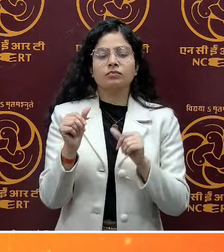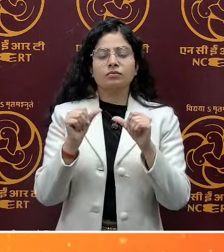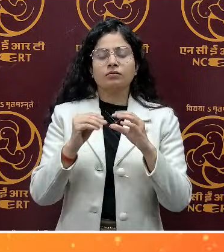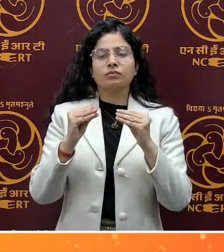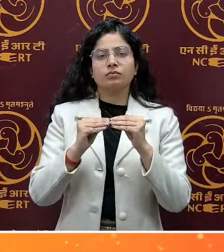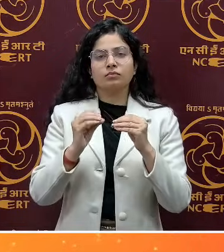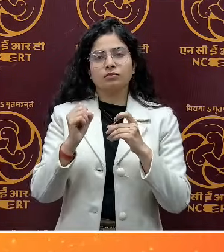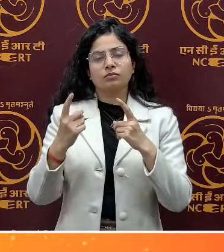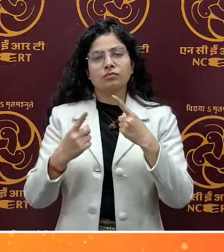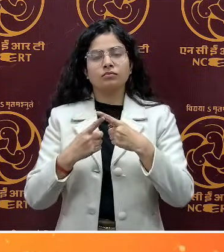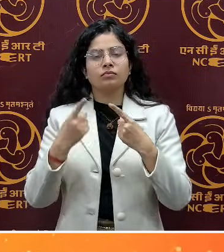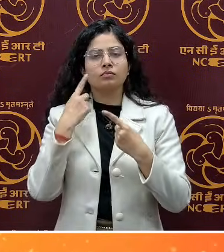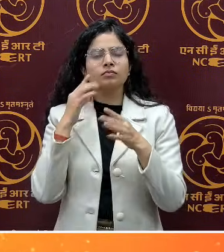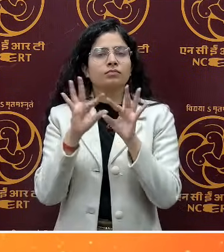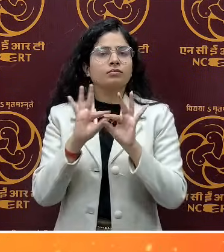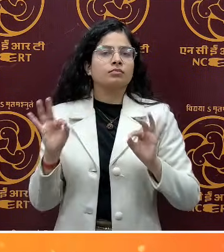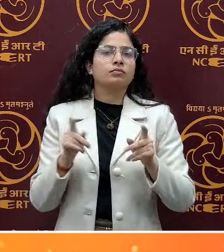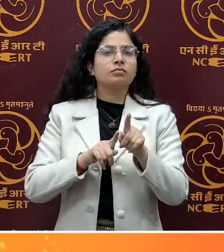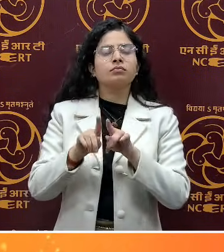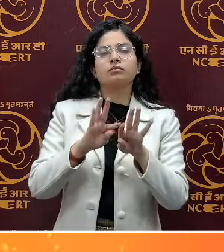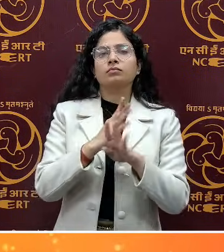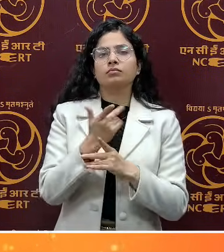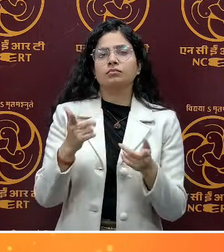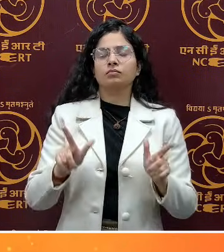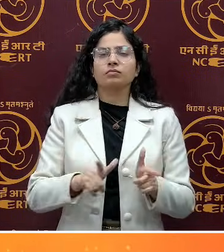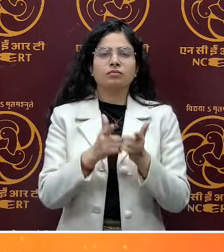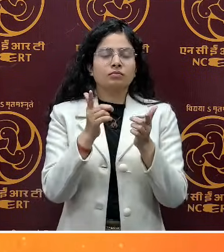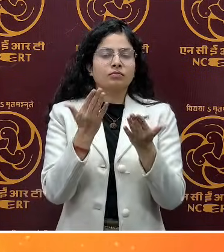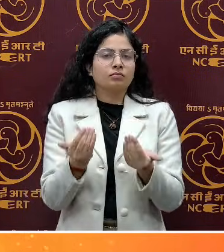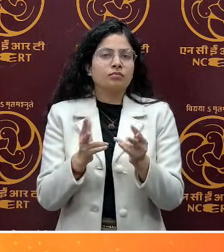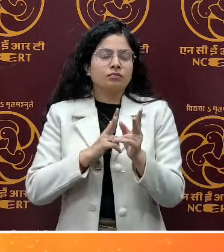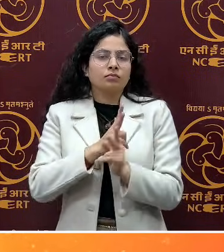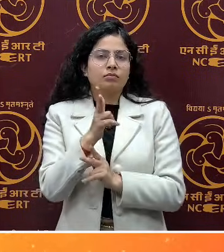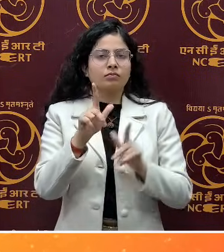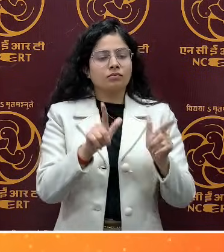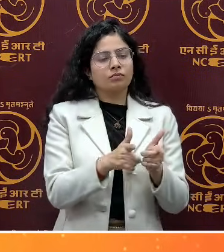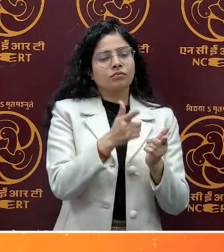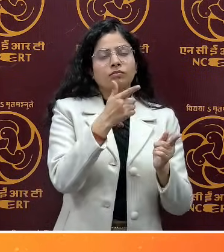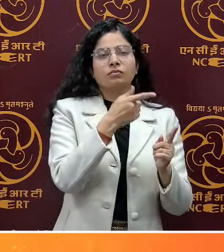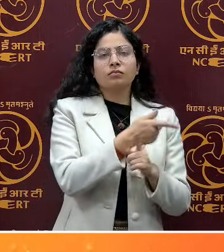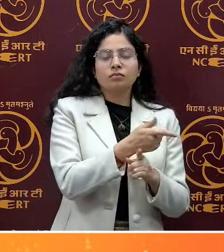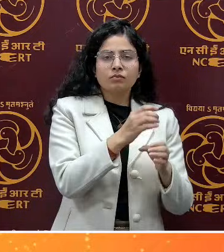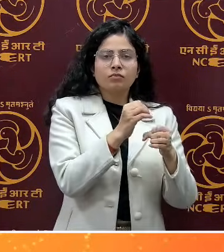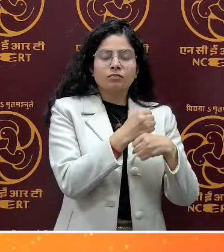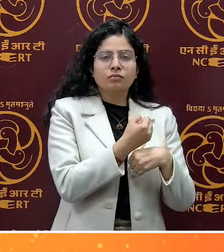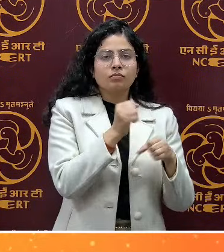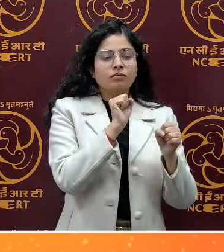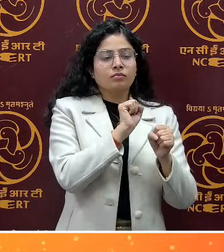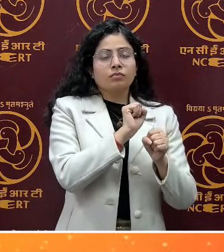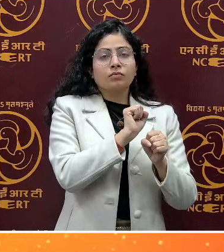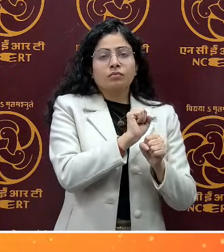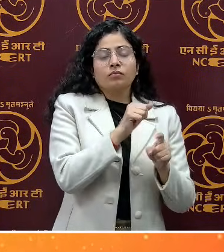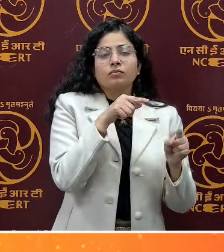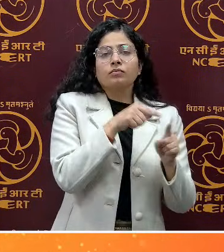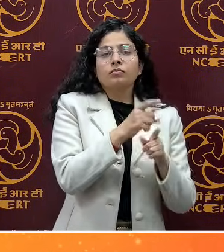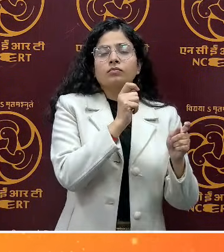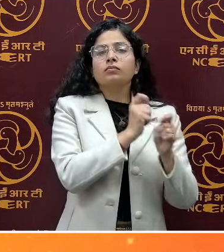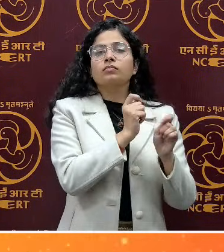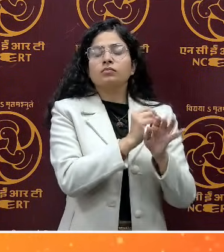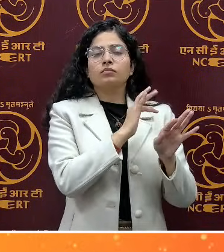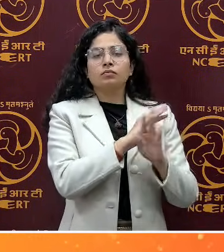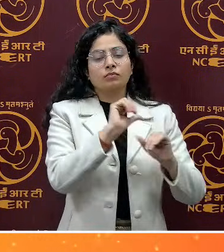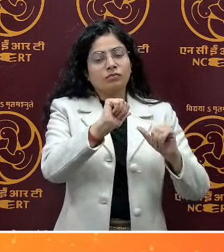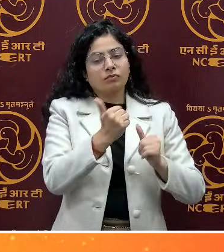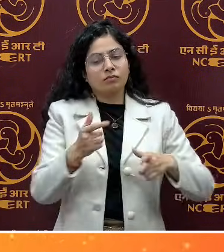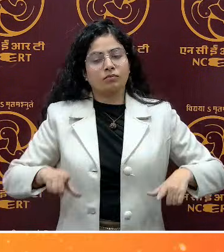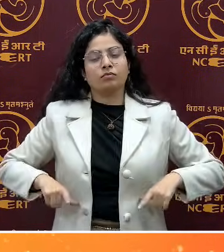of example is plants. Now we say that plants are producers, they prepare food for every other living